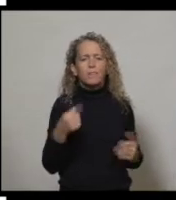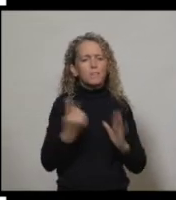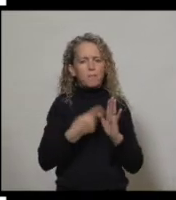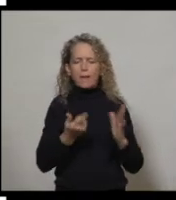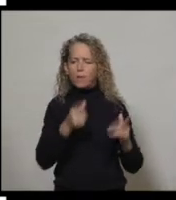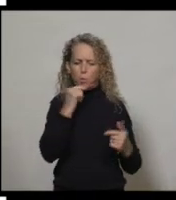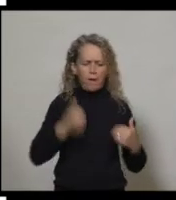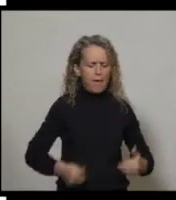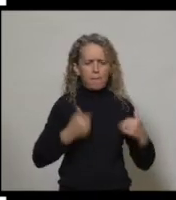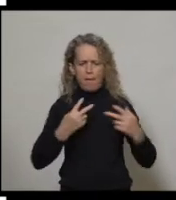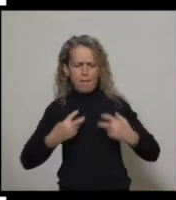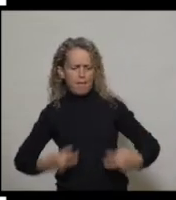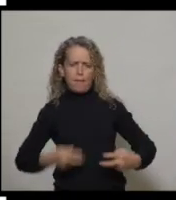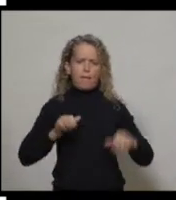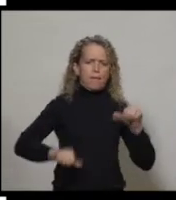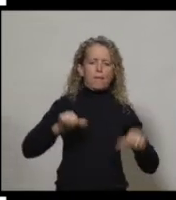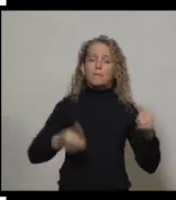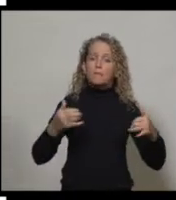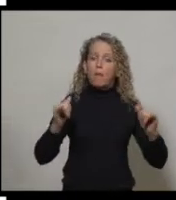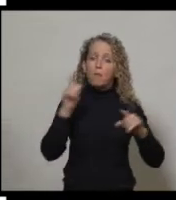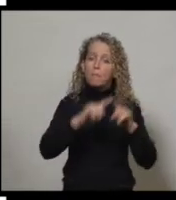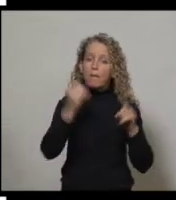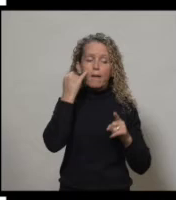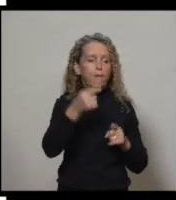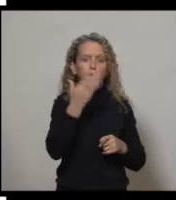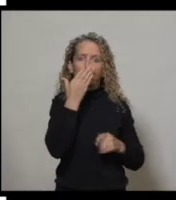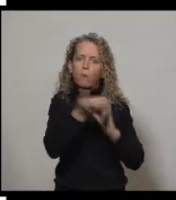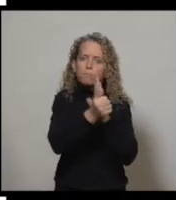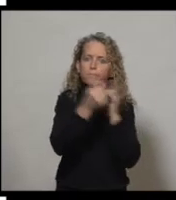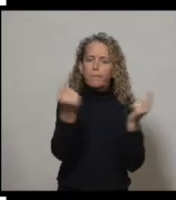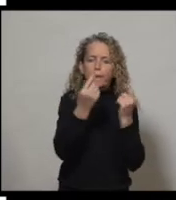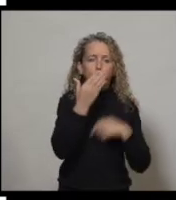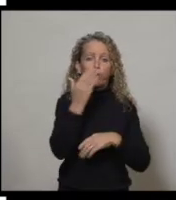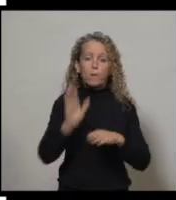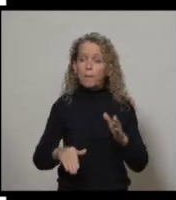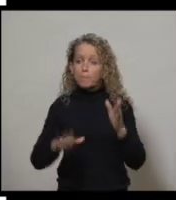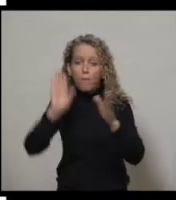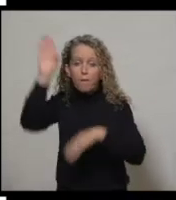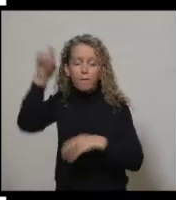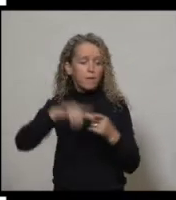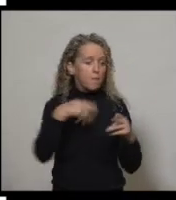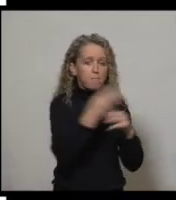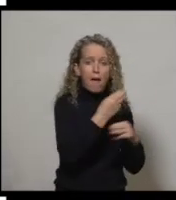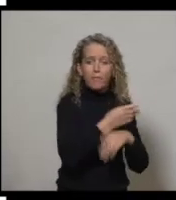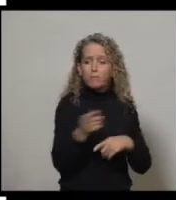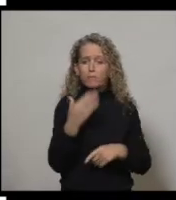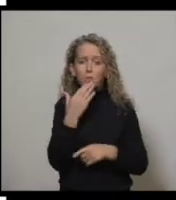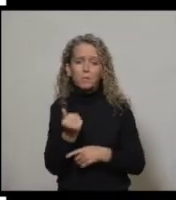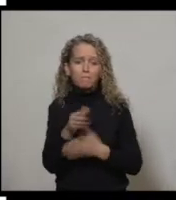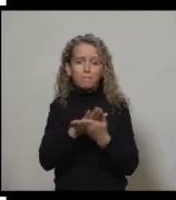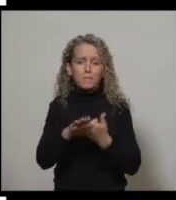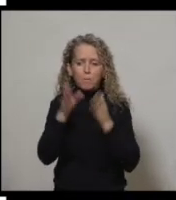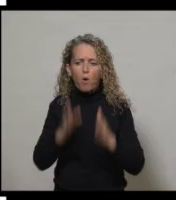help them to identify those. So maybe they're really great at basketball, they're really great at math, they're really kind. So how are we identifying these